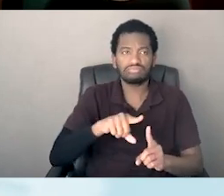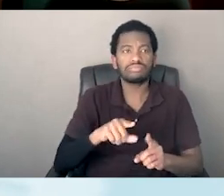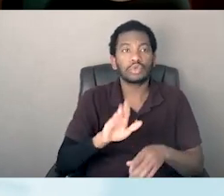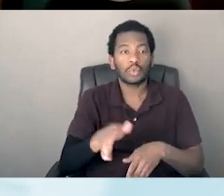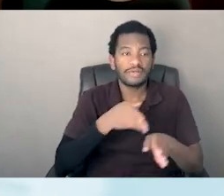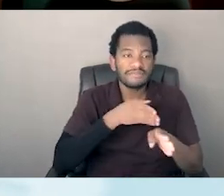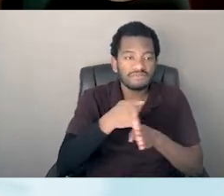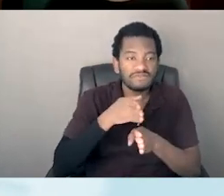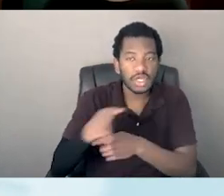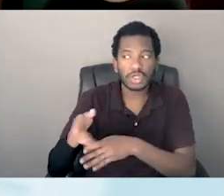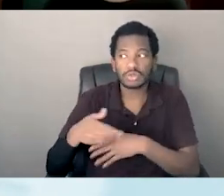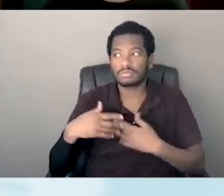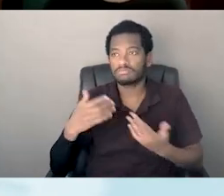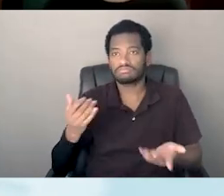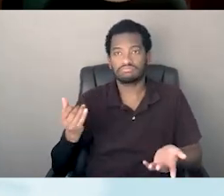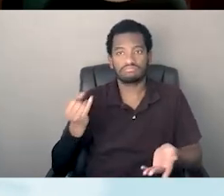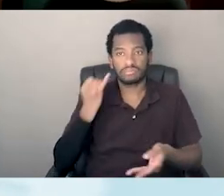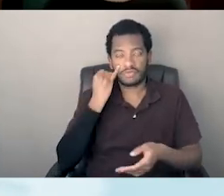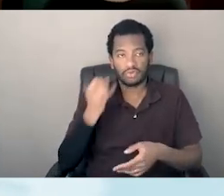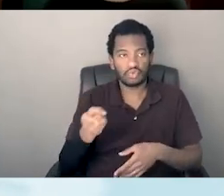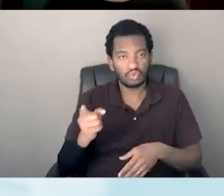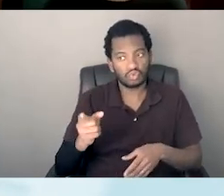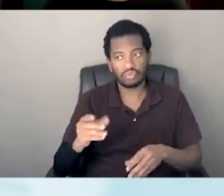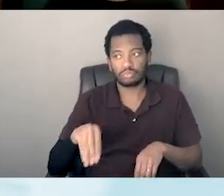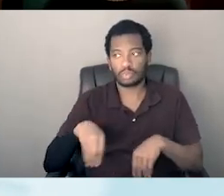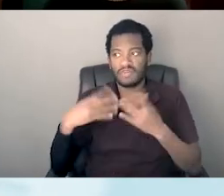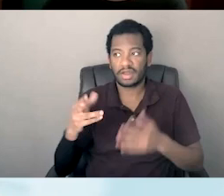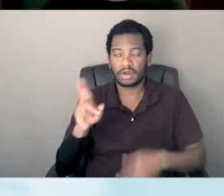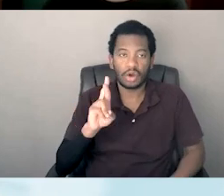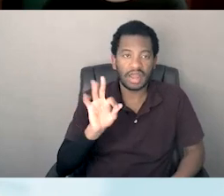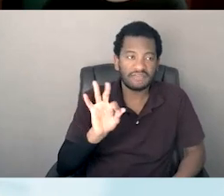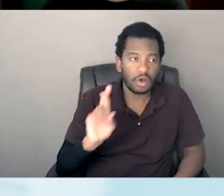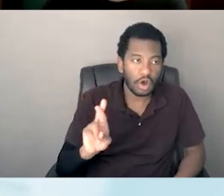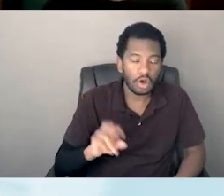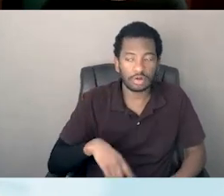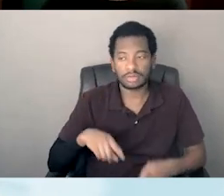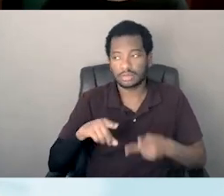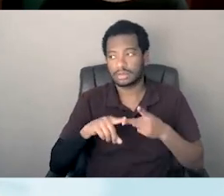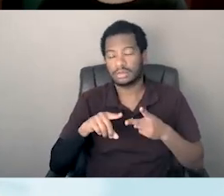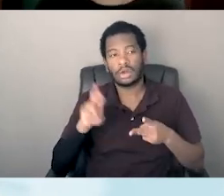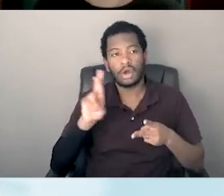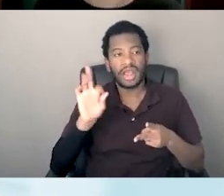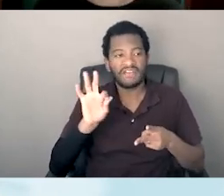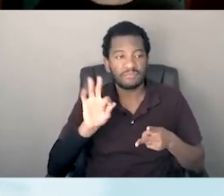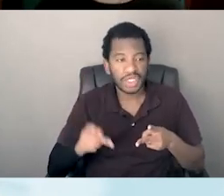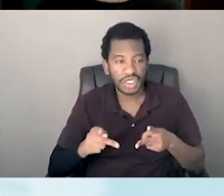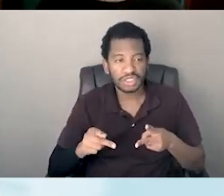you issue RFRs or RFPs or both. So I'm going to launch a poll and